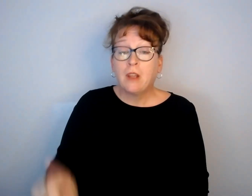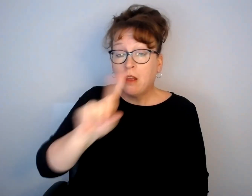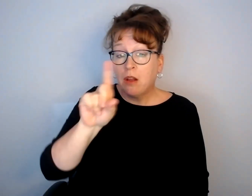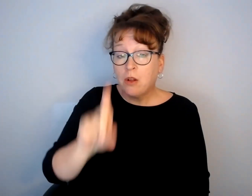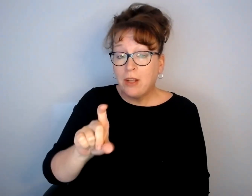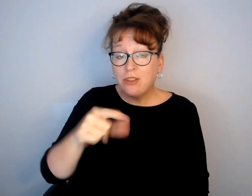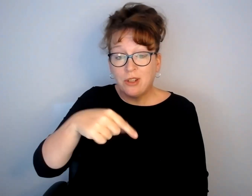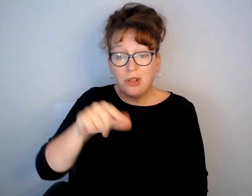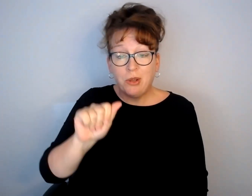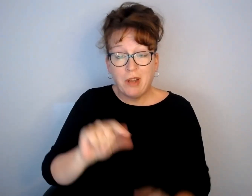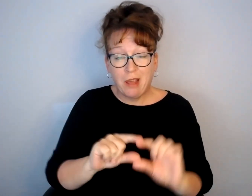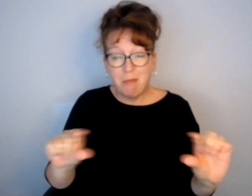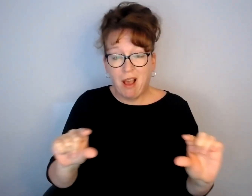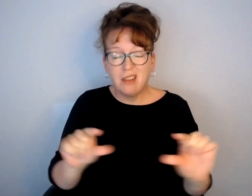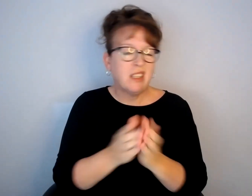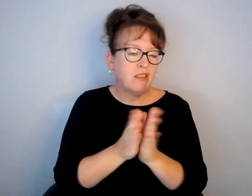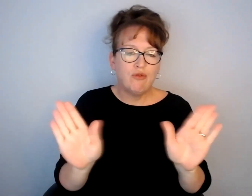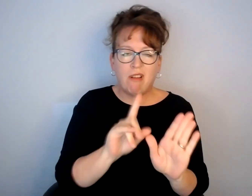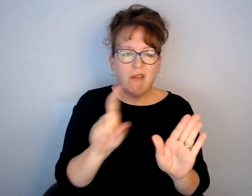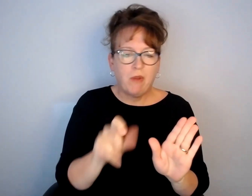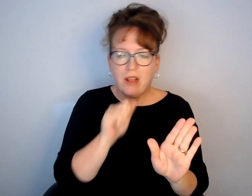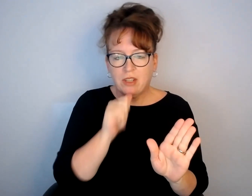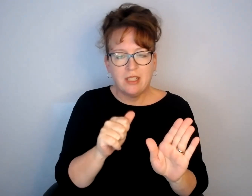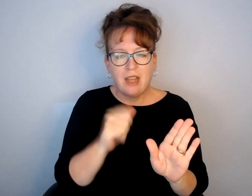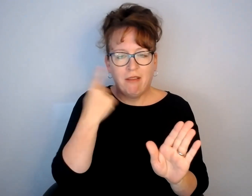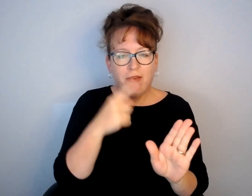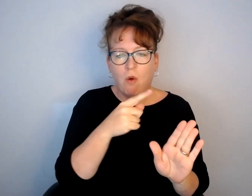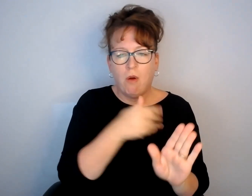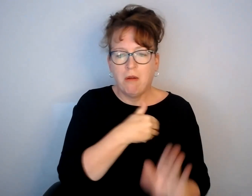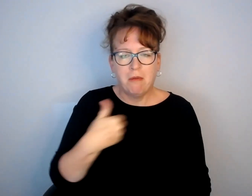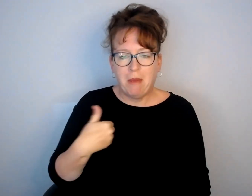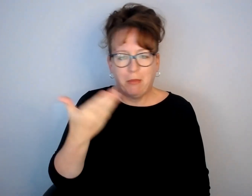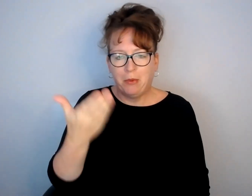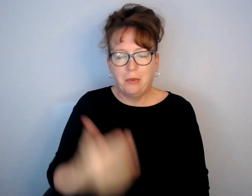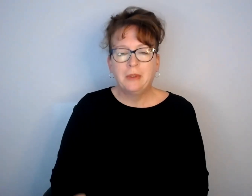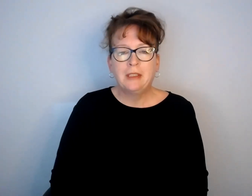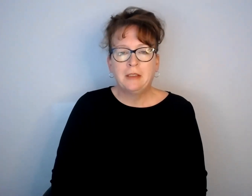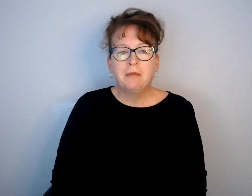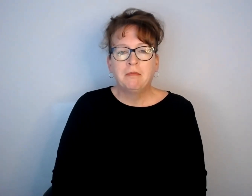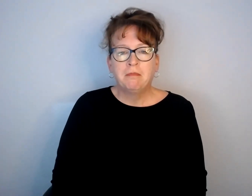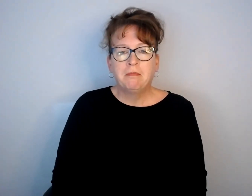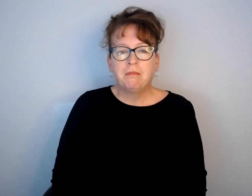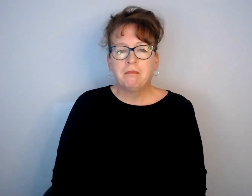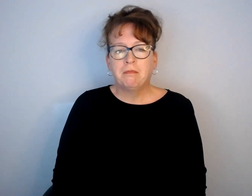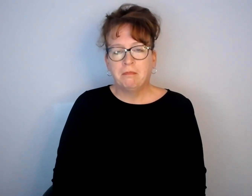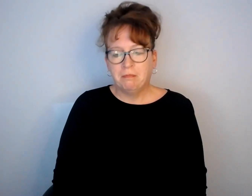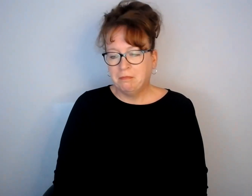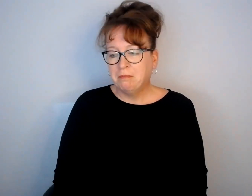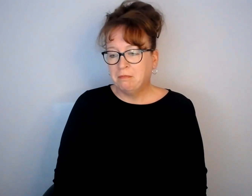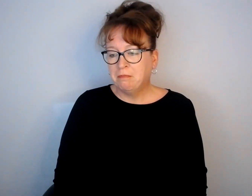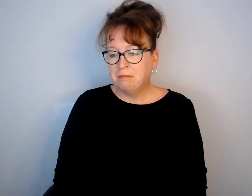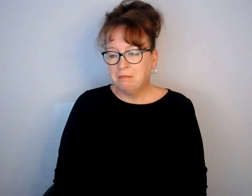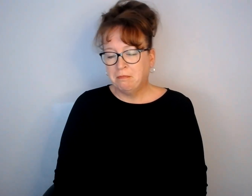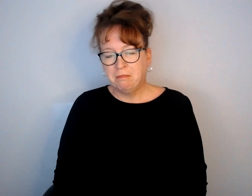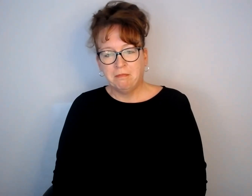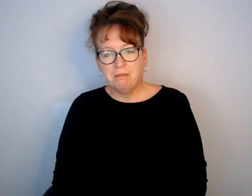box, I think, is a more general question, not necessarily for you, Undersecretary, but okay, I can still read it out. Great,